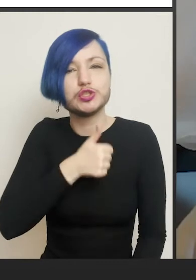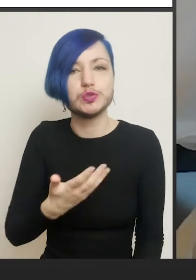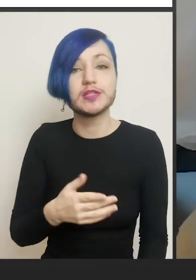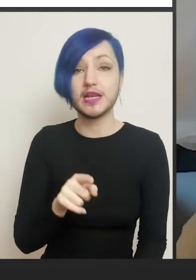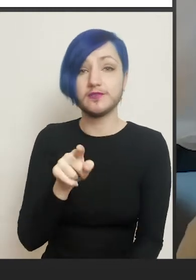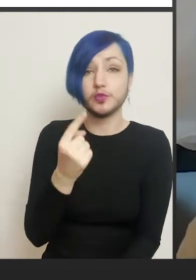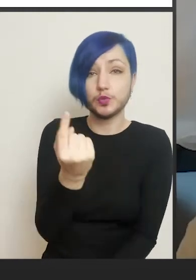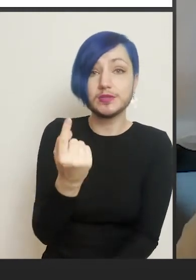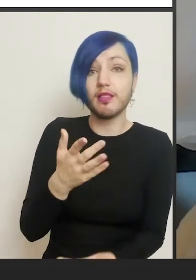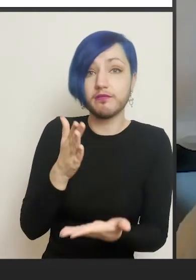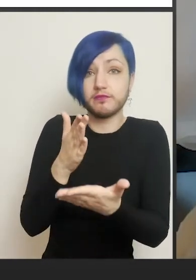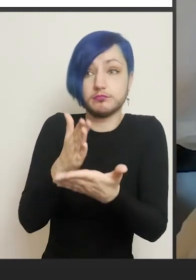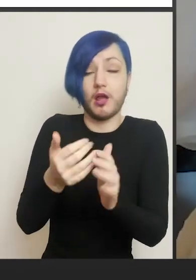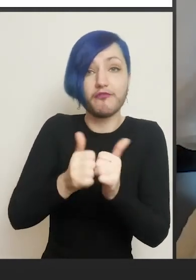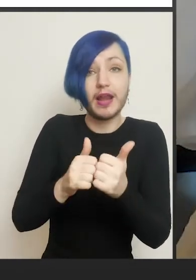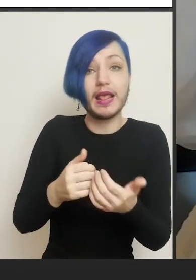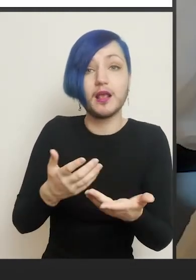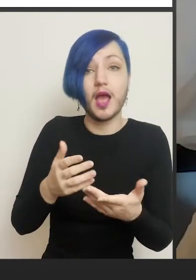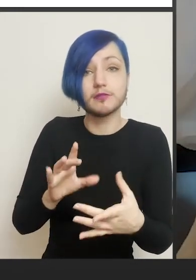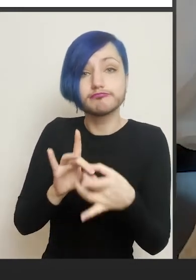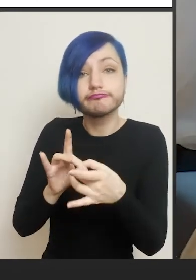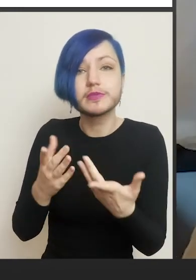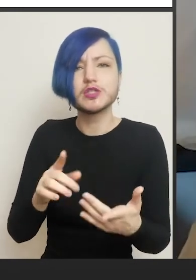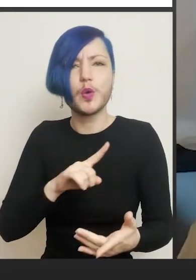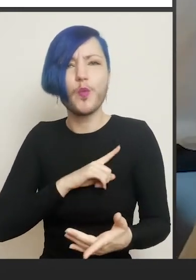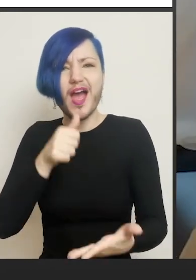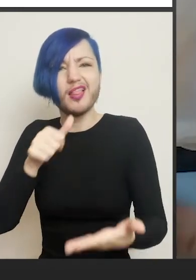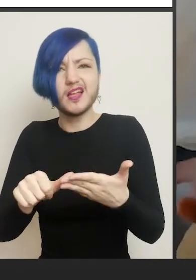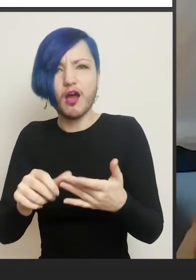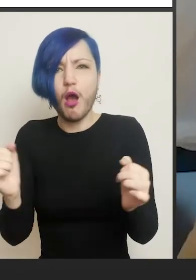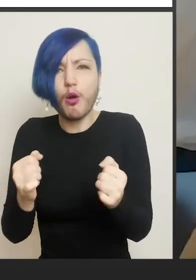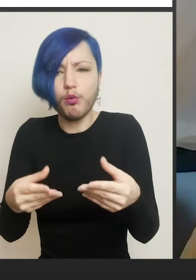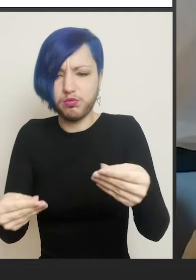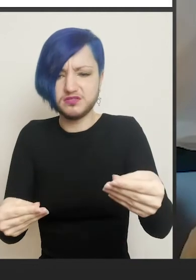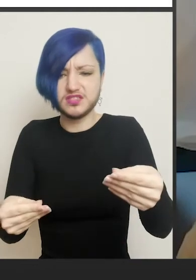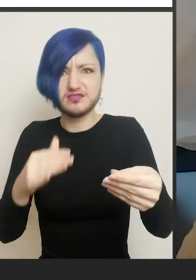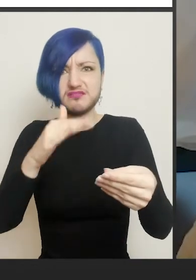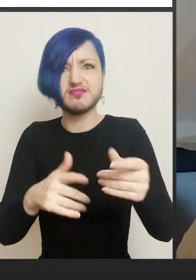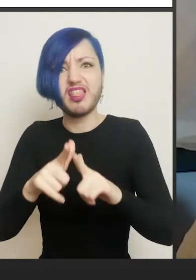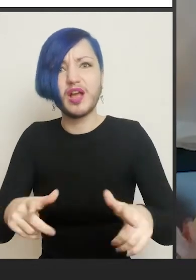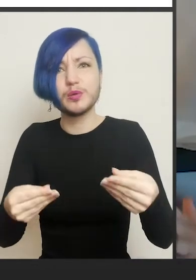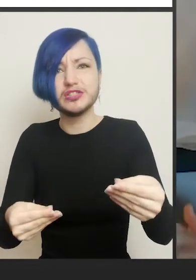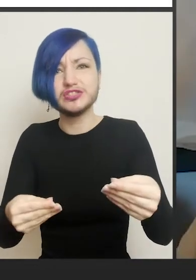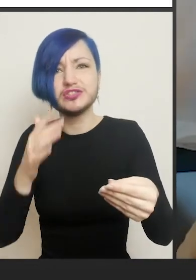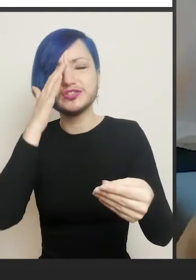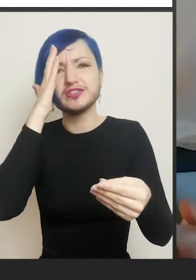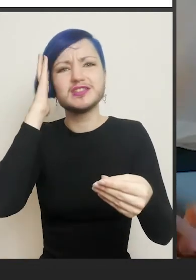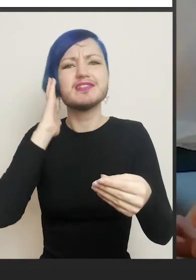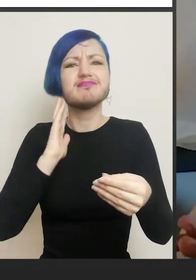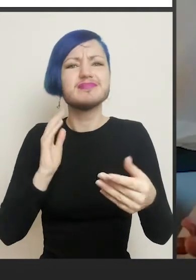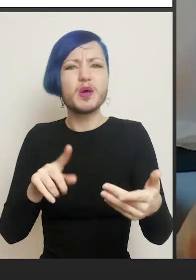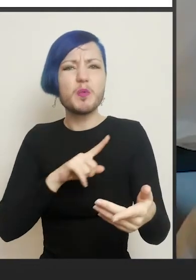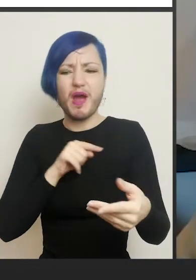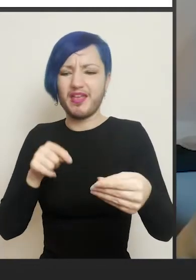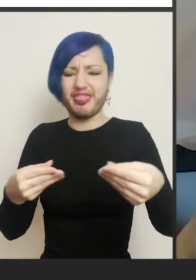and you were friendly and approachable. So why would this cold letter be the scene setter